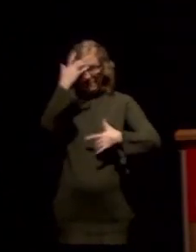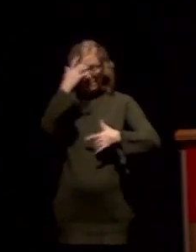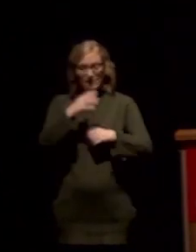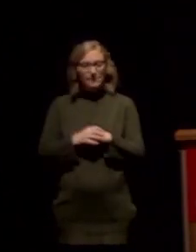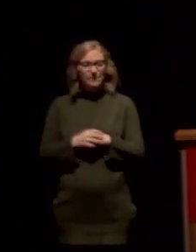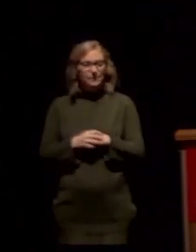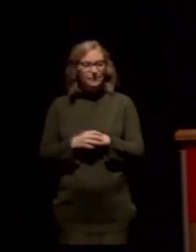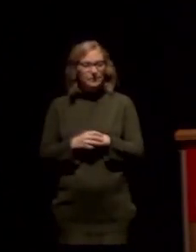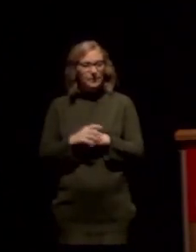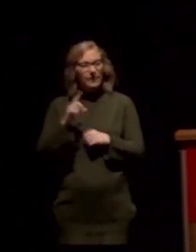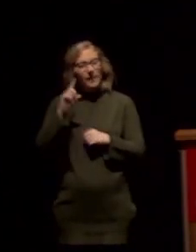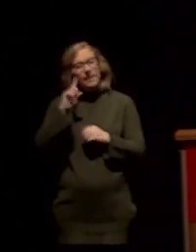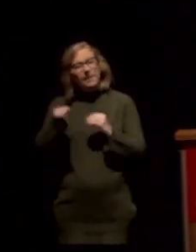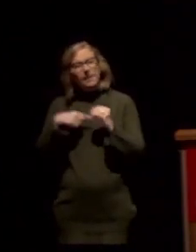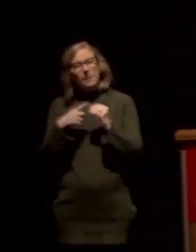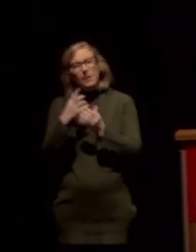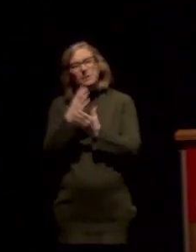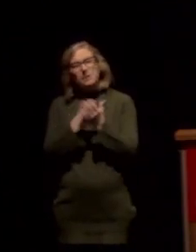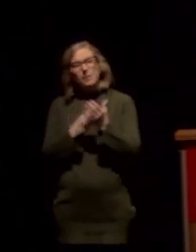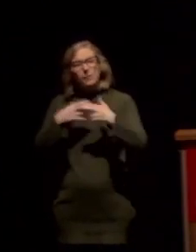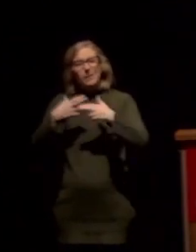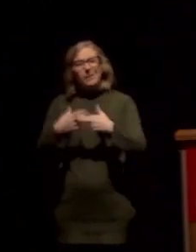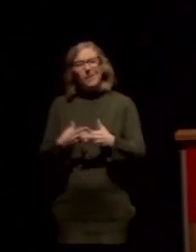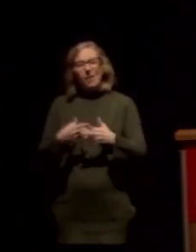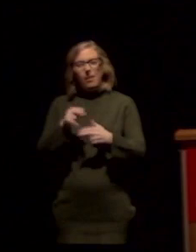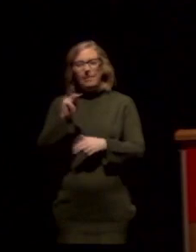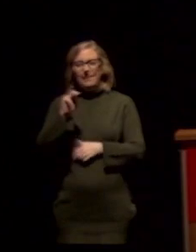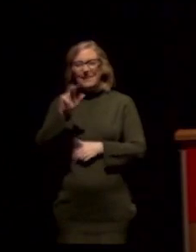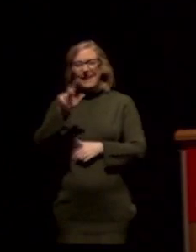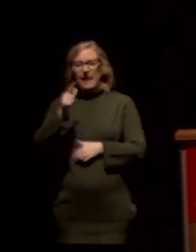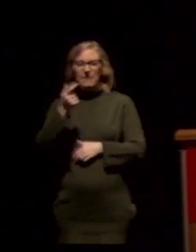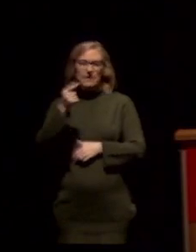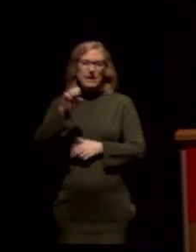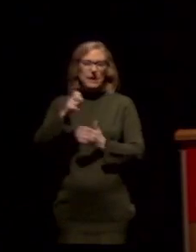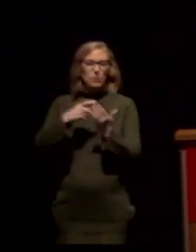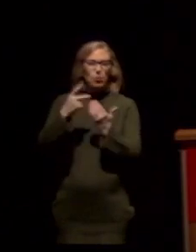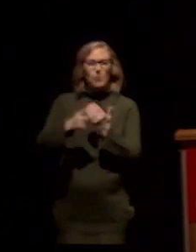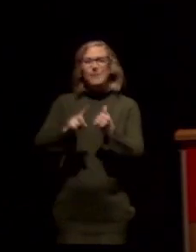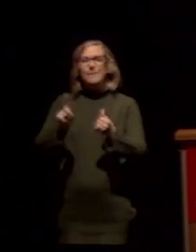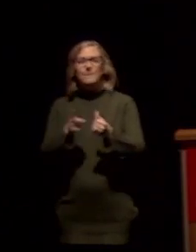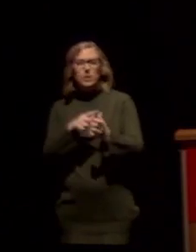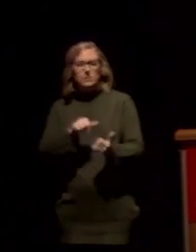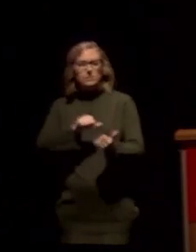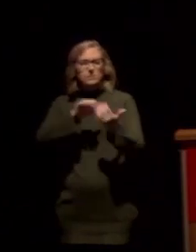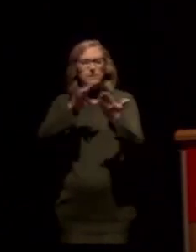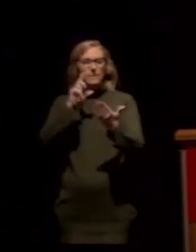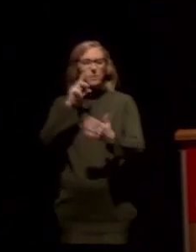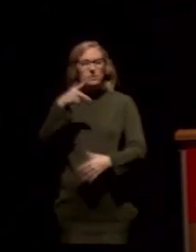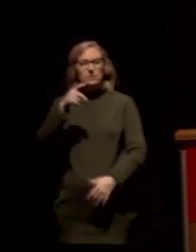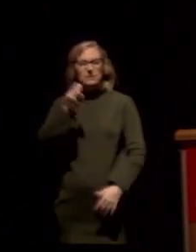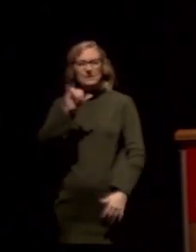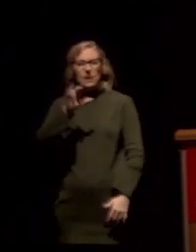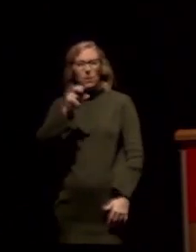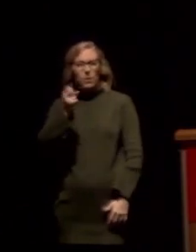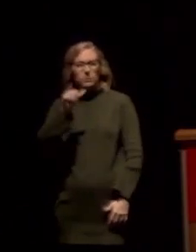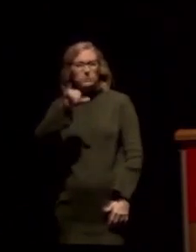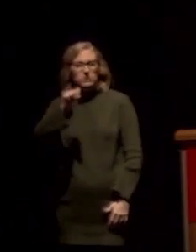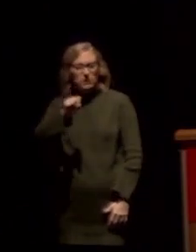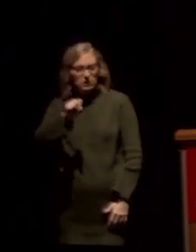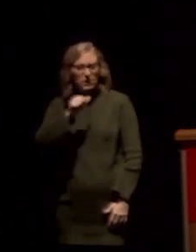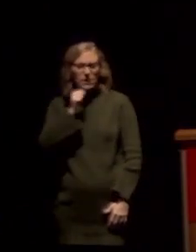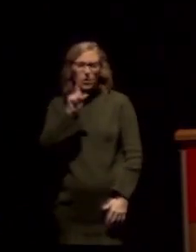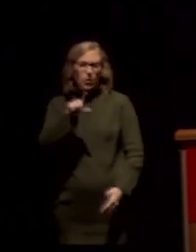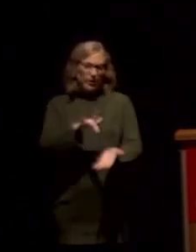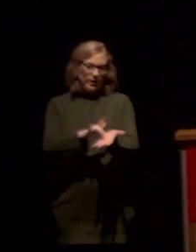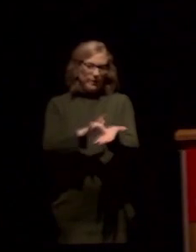first episode programs for psychosis, the Navigate, for example, they don't just give the person a medication, right? I mean, they make sure they do, you